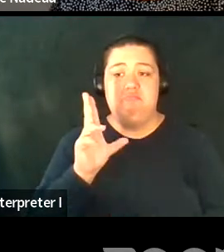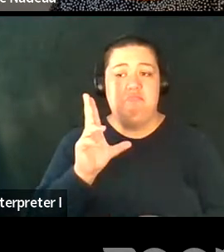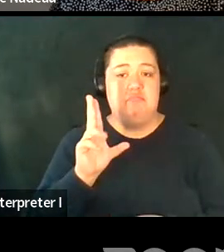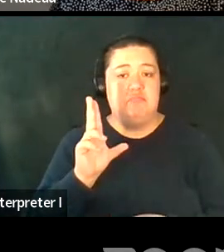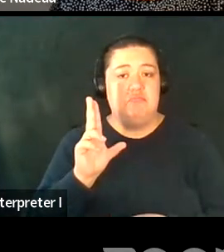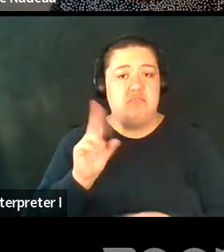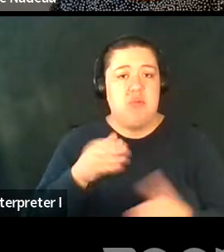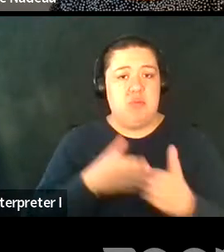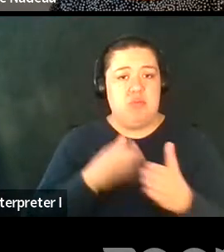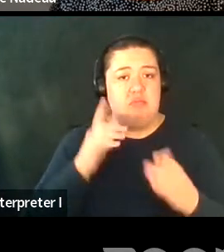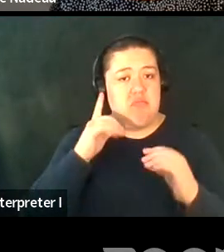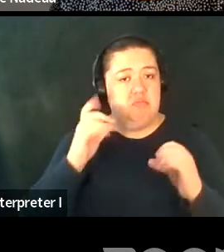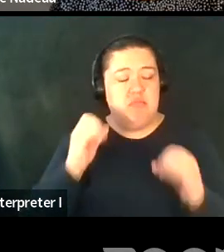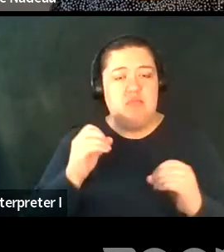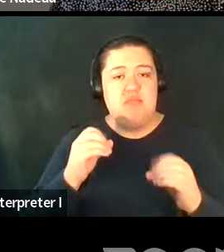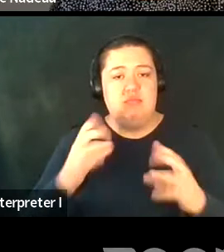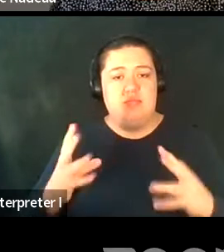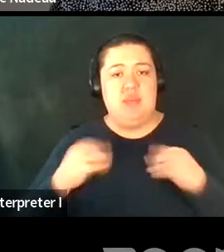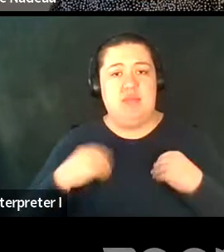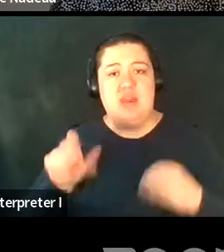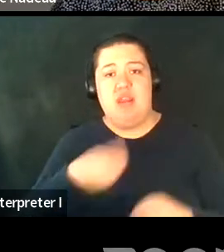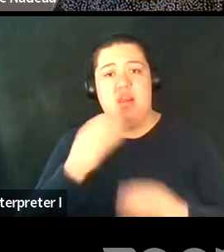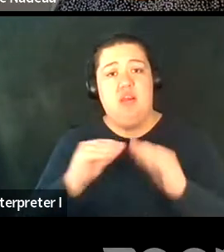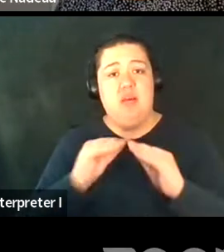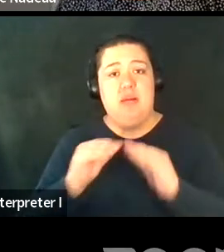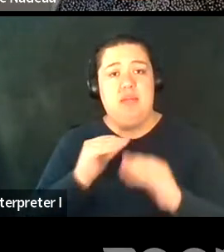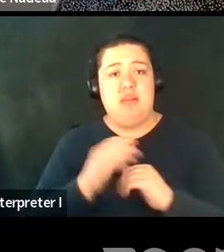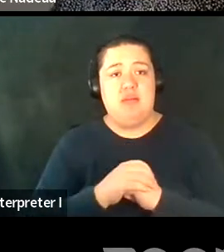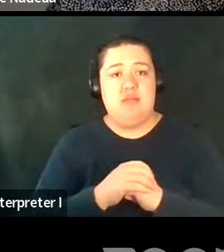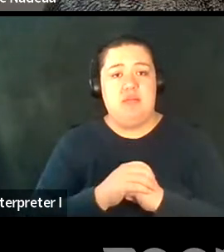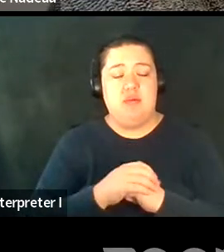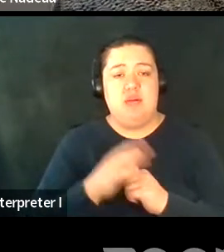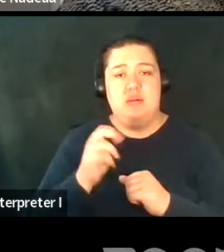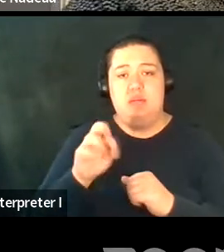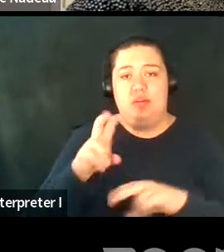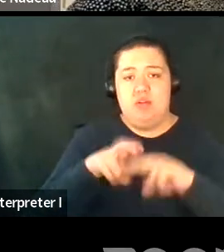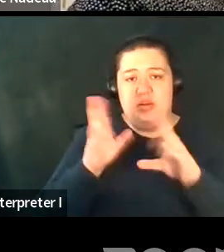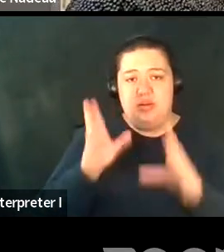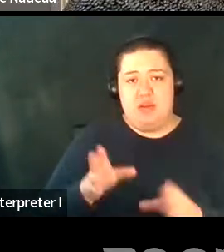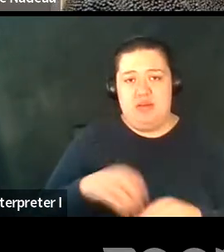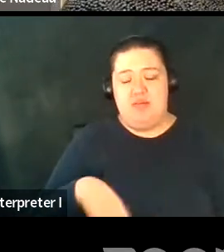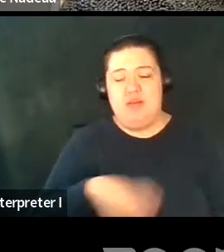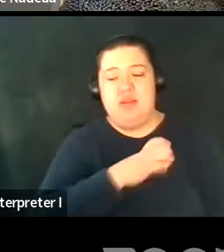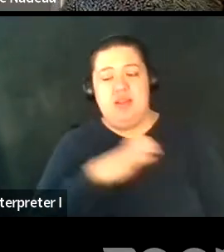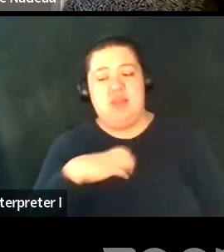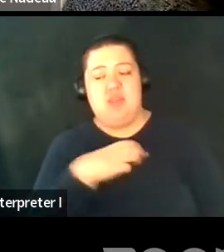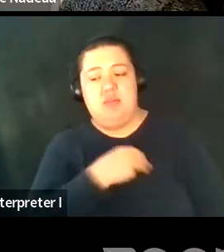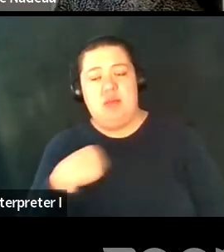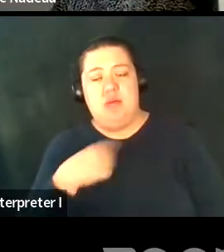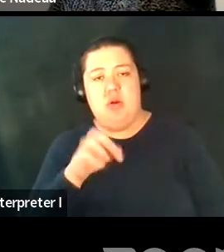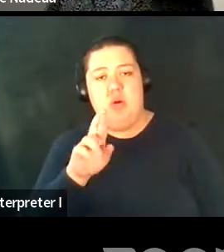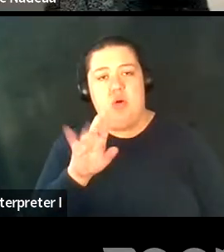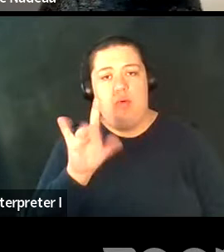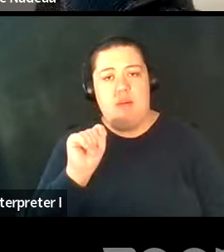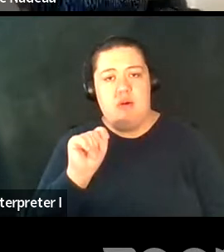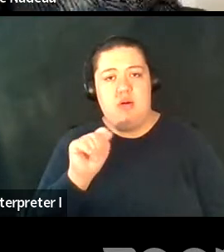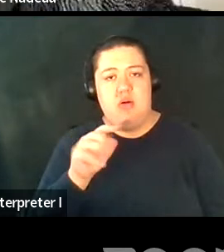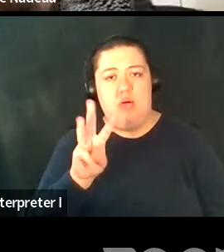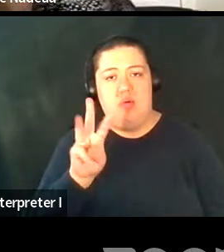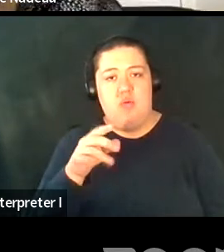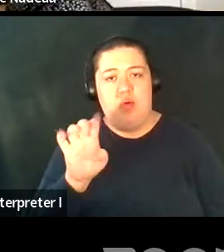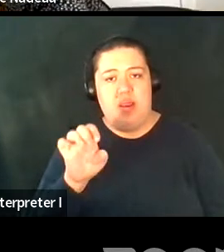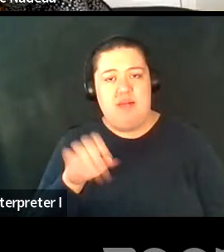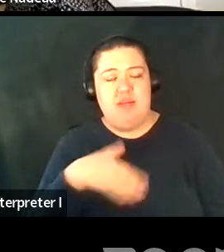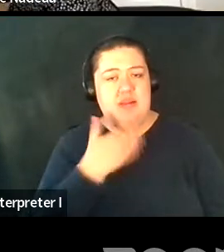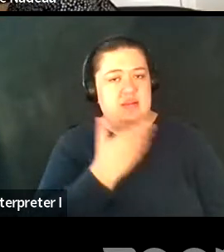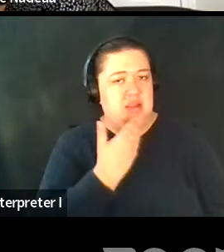amendment's accepted. Are there any other amendments? Mr. Chairman. Councilmember Robert White? Thank you, Chairman.